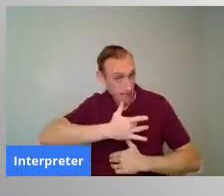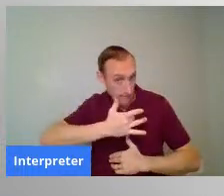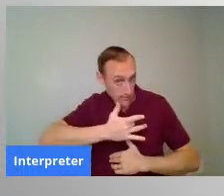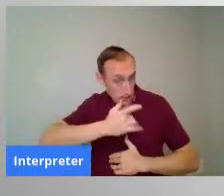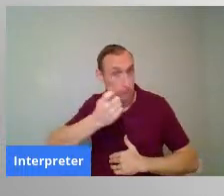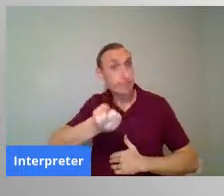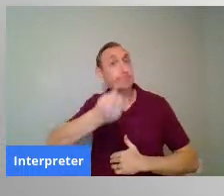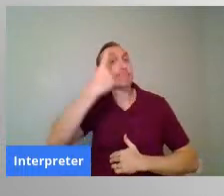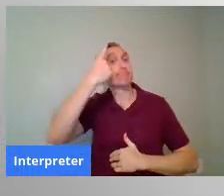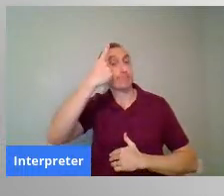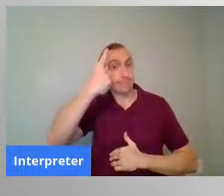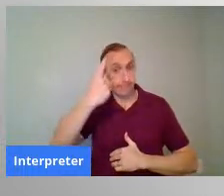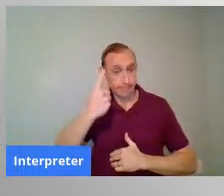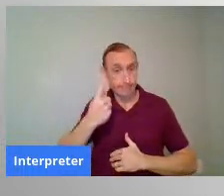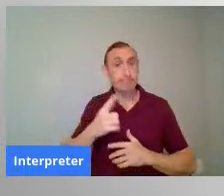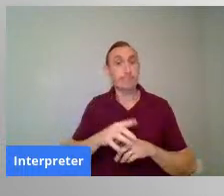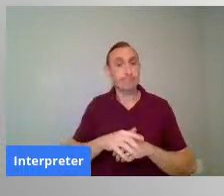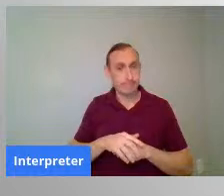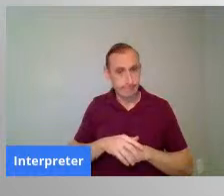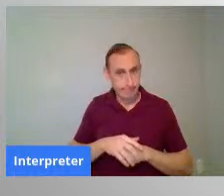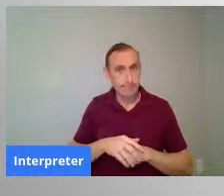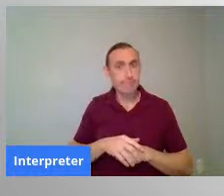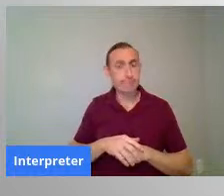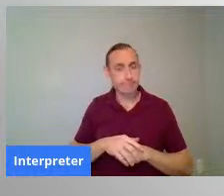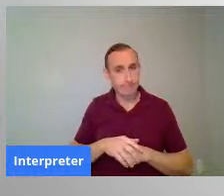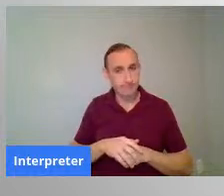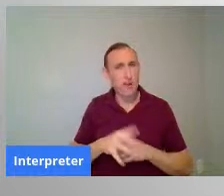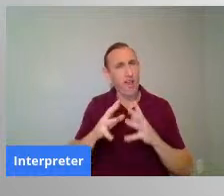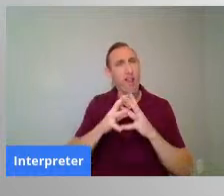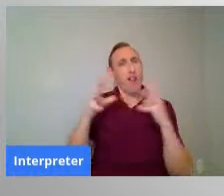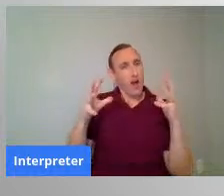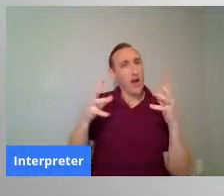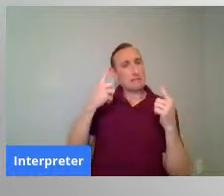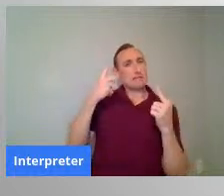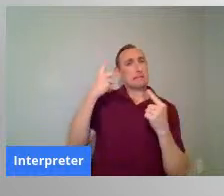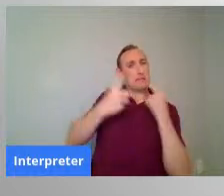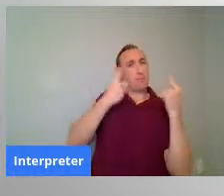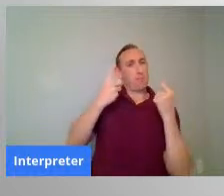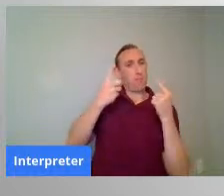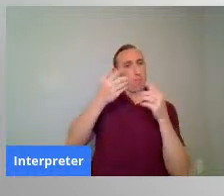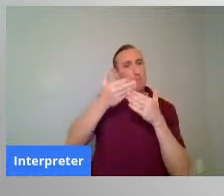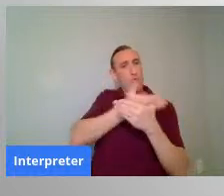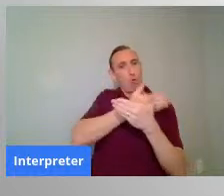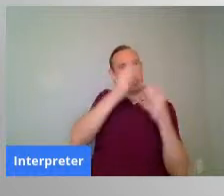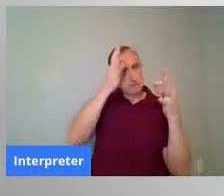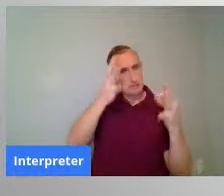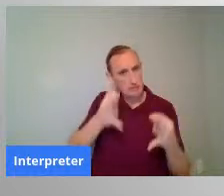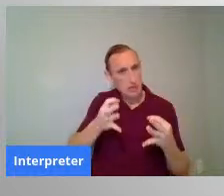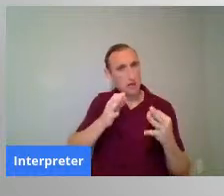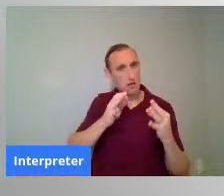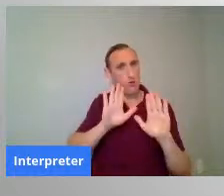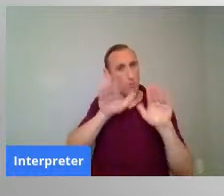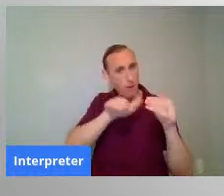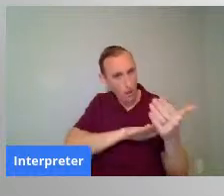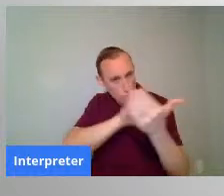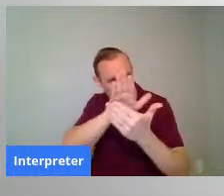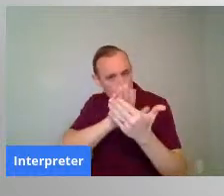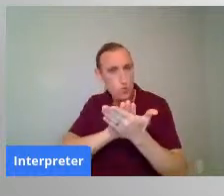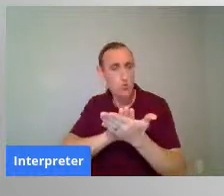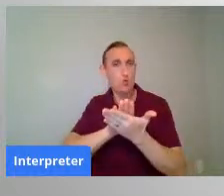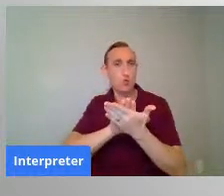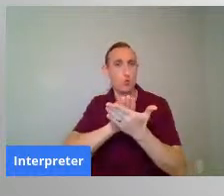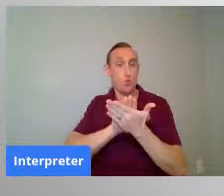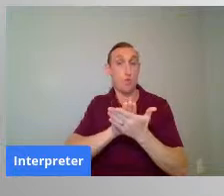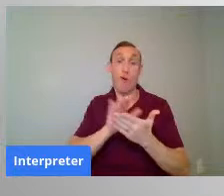and trying to consider what do we know so far, but then also considering what do we have so far by way